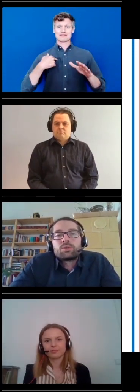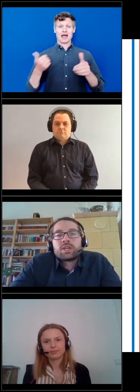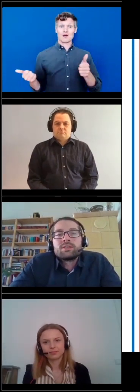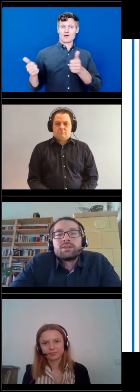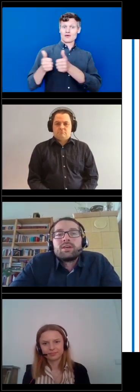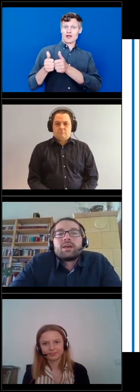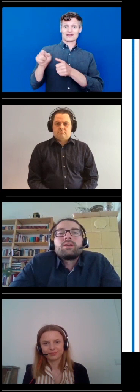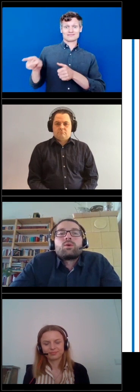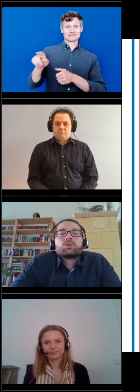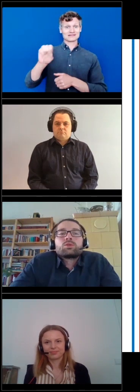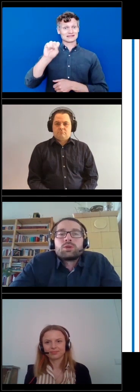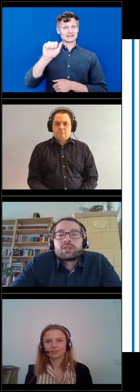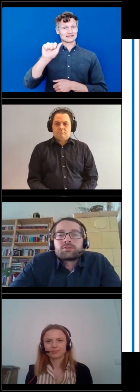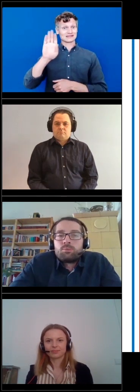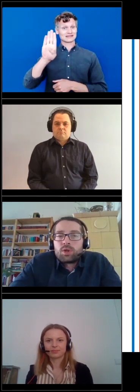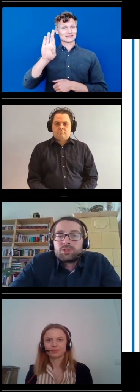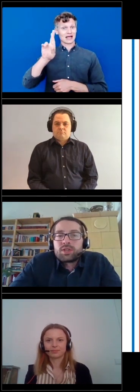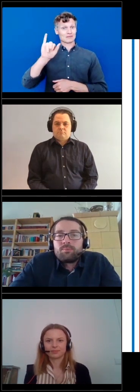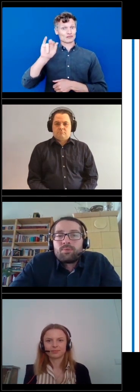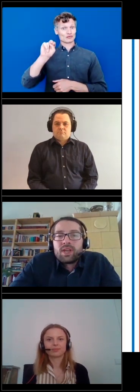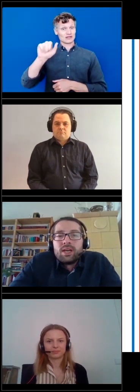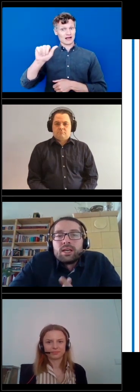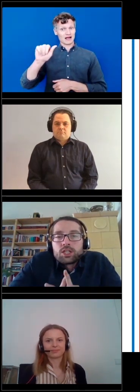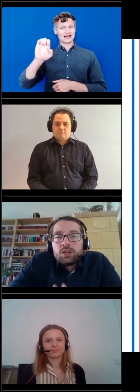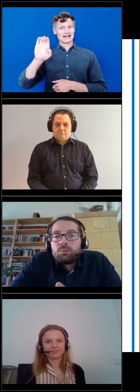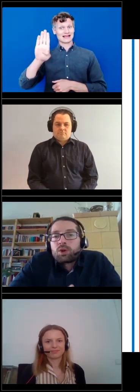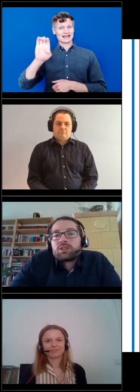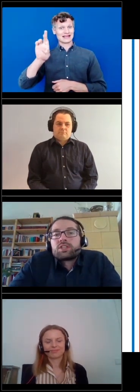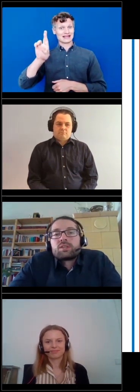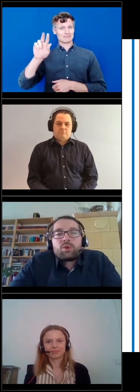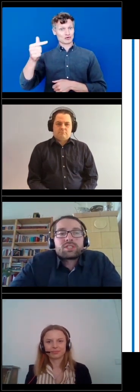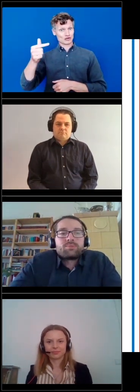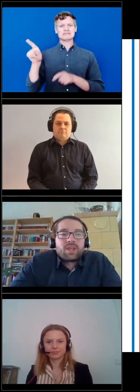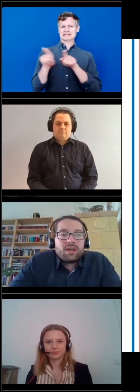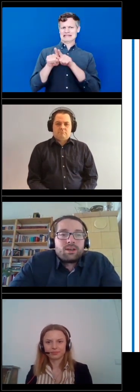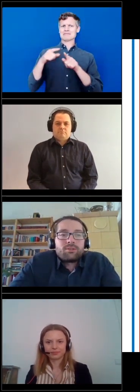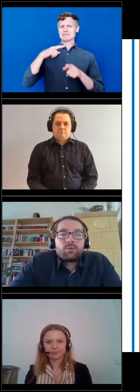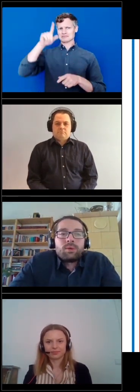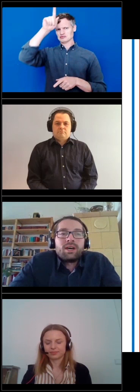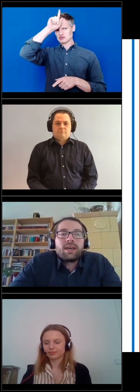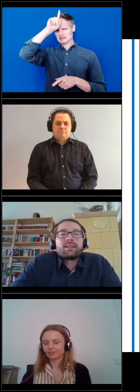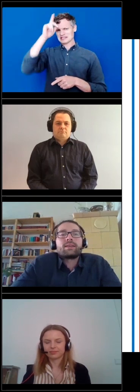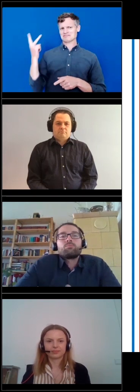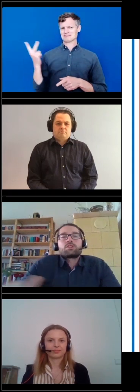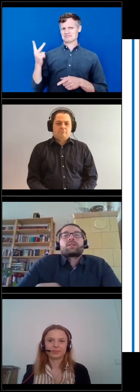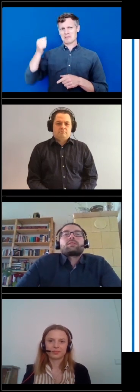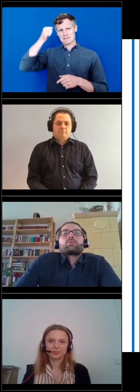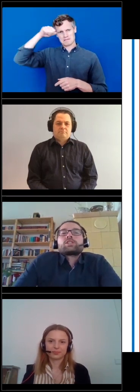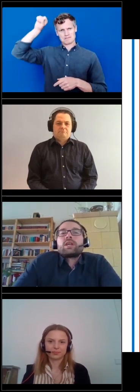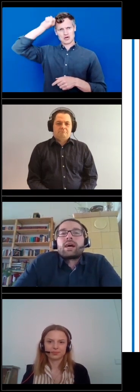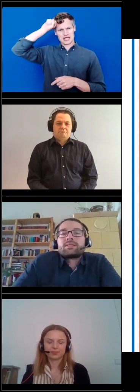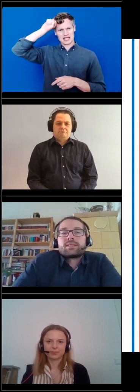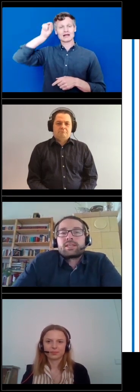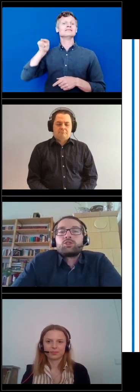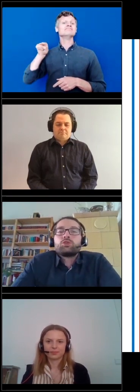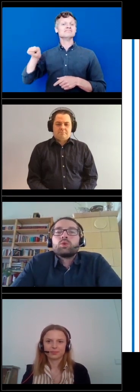of the project and also joins us from Berlin today. She will monitor the chat box of the webinar and later moderate the